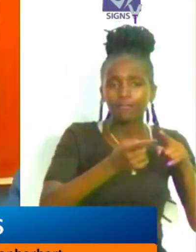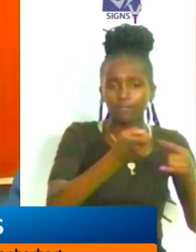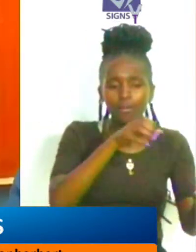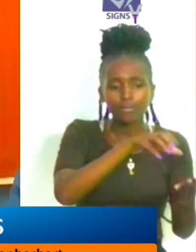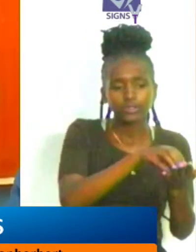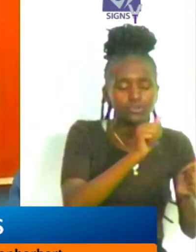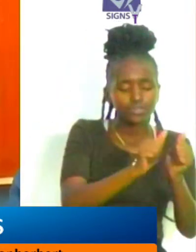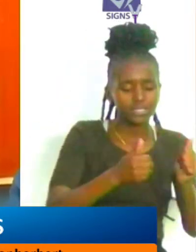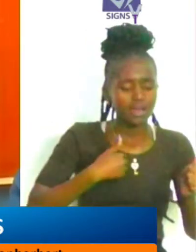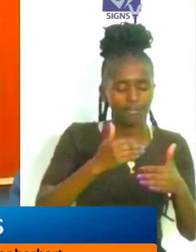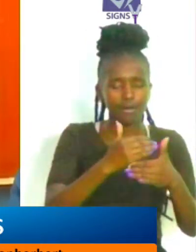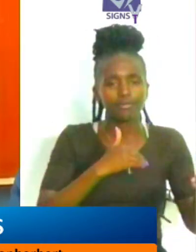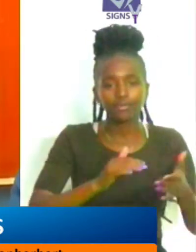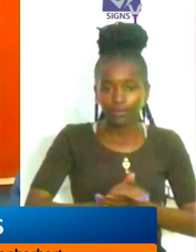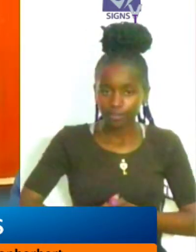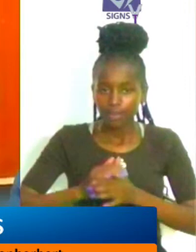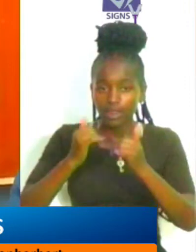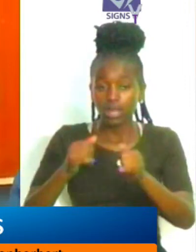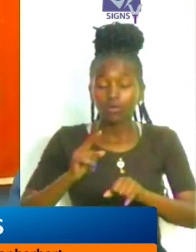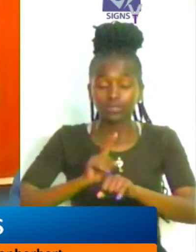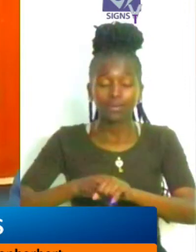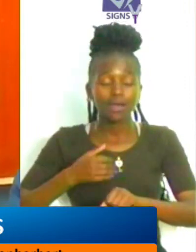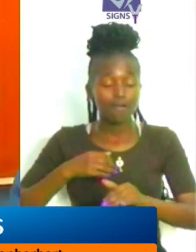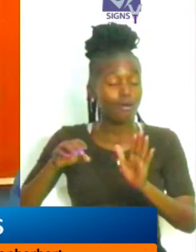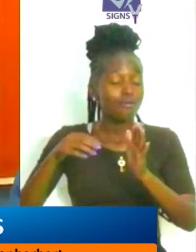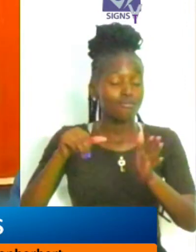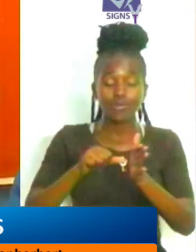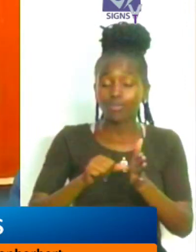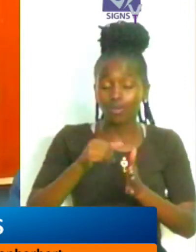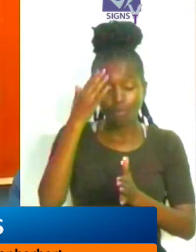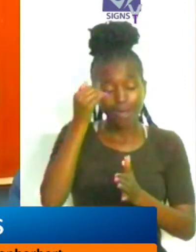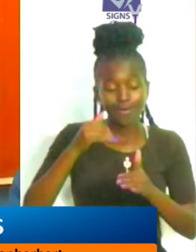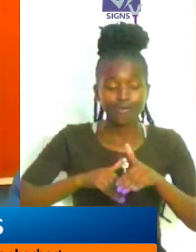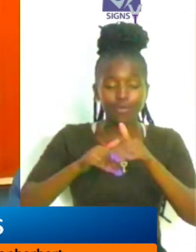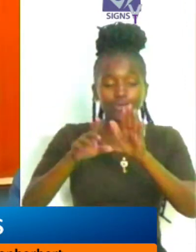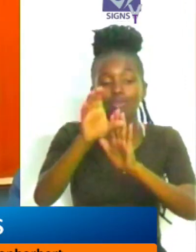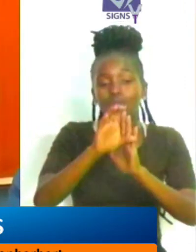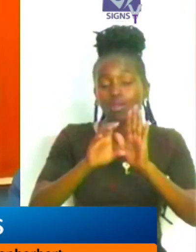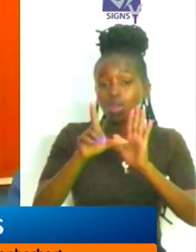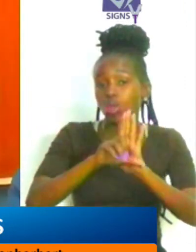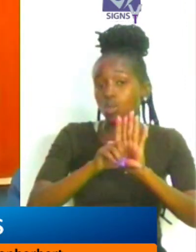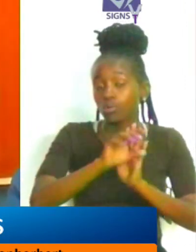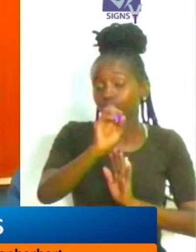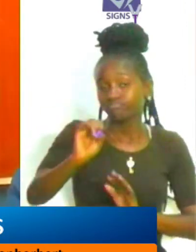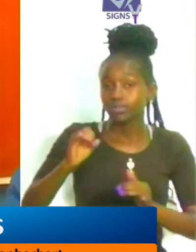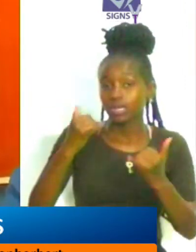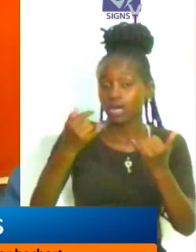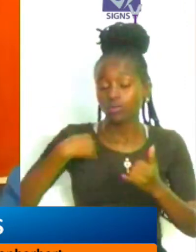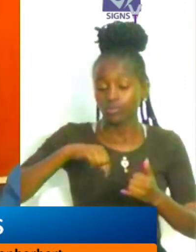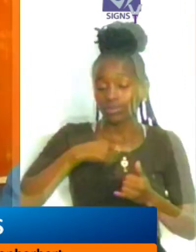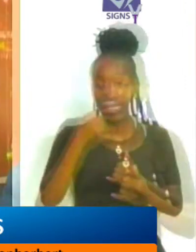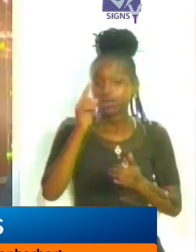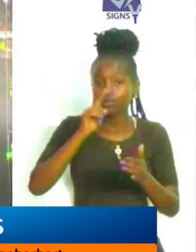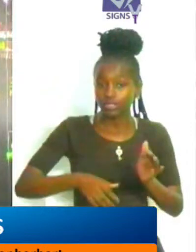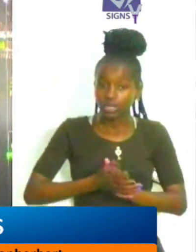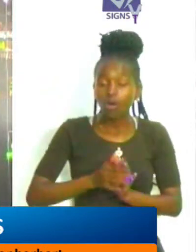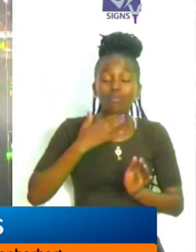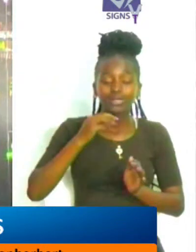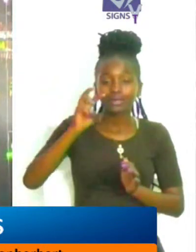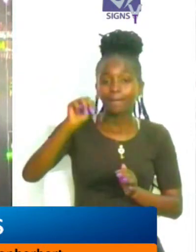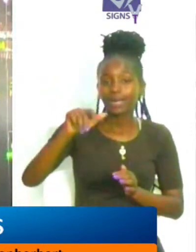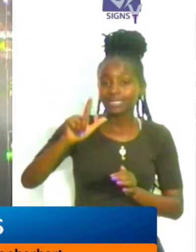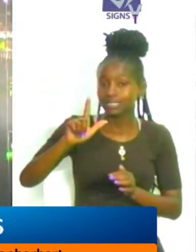before. We need to follow the law. So we are saying that we want Matilda to be reinstated.